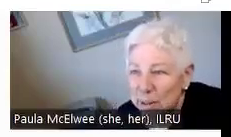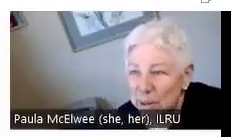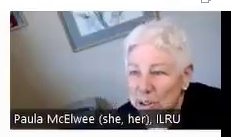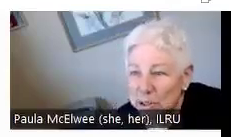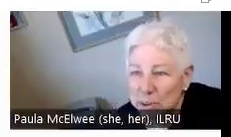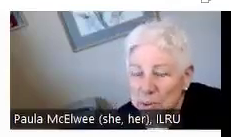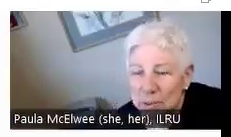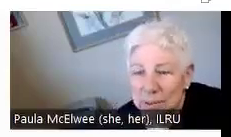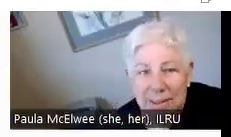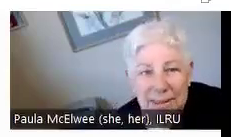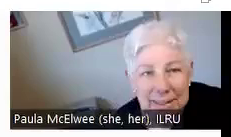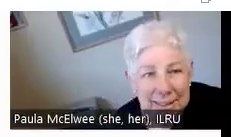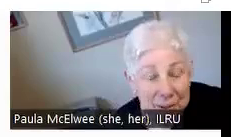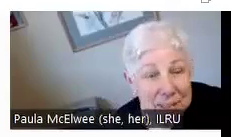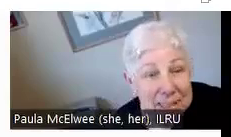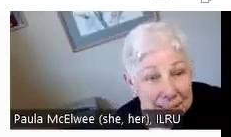And I'm here to,